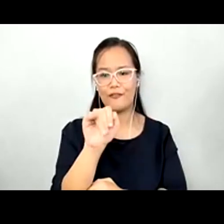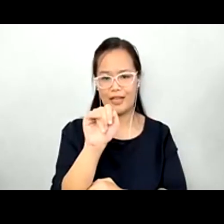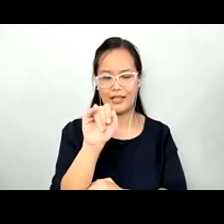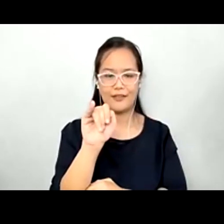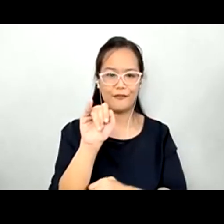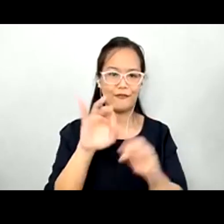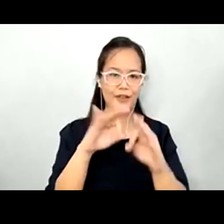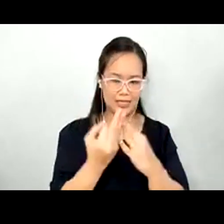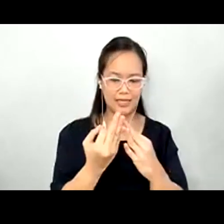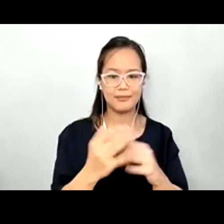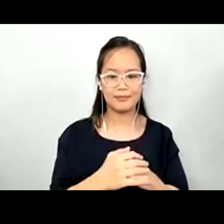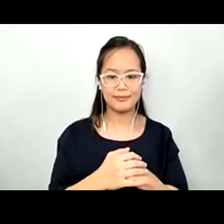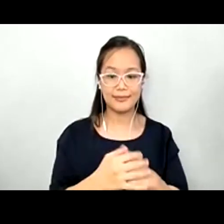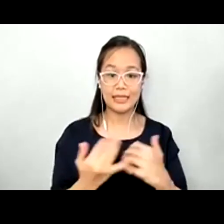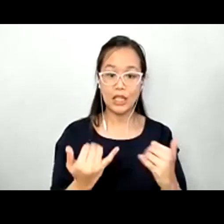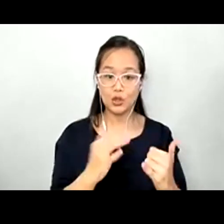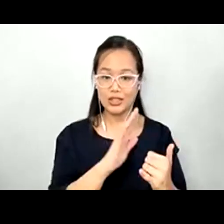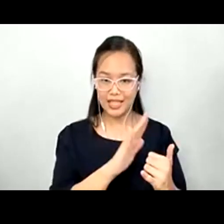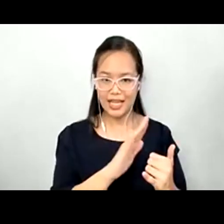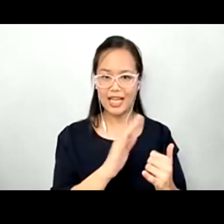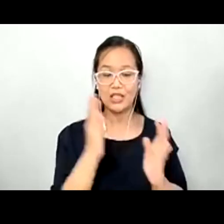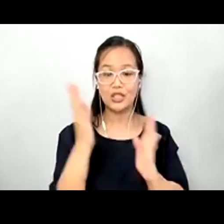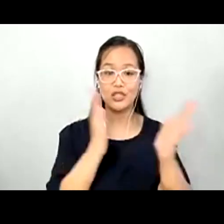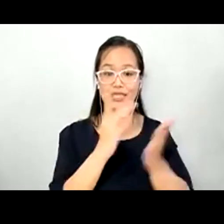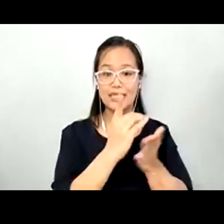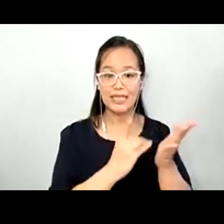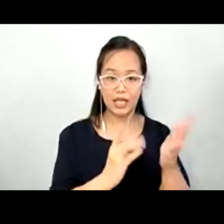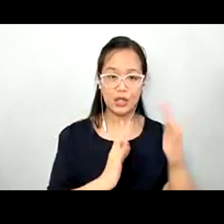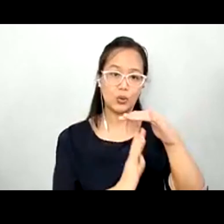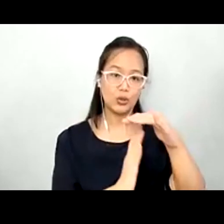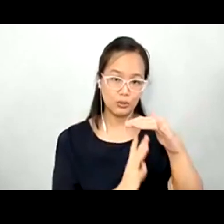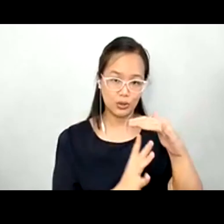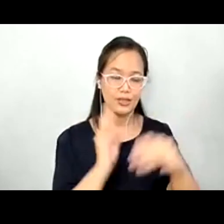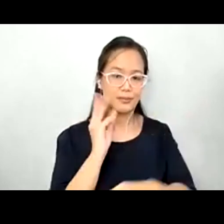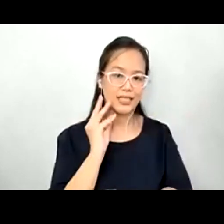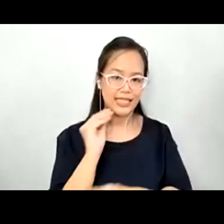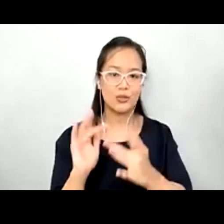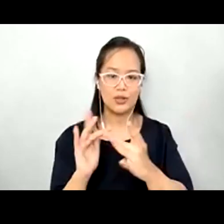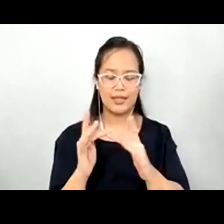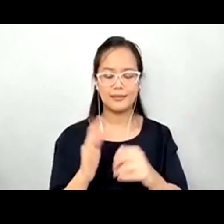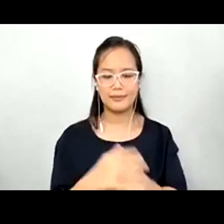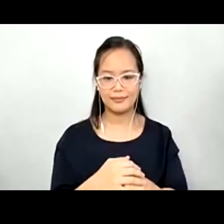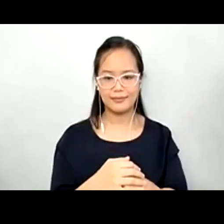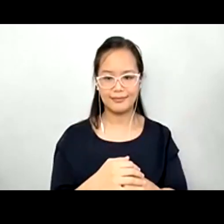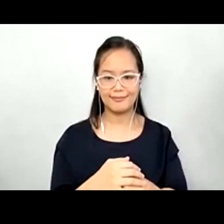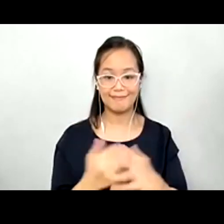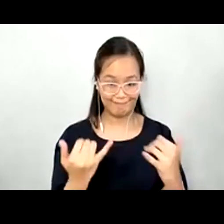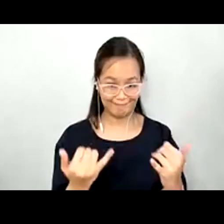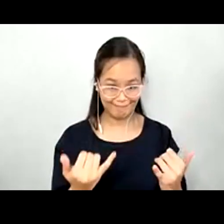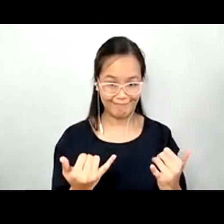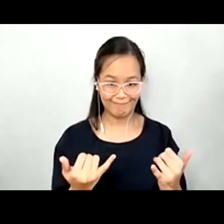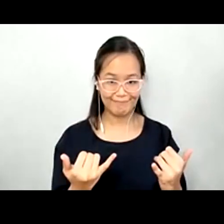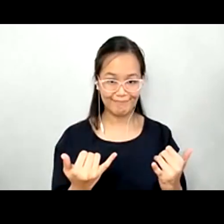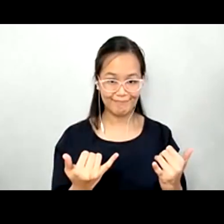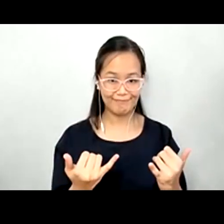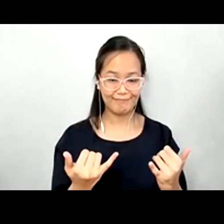now, service design and customer experience specialist at Sun Life. So without further ado,